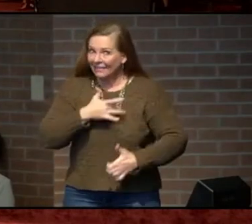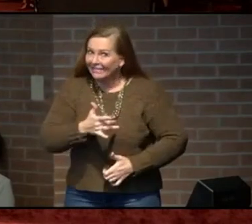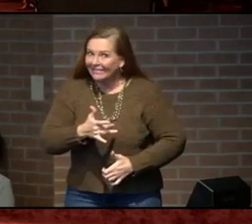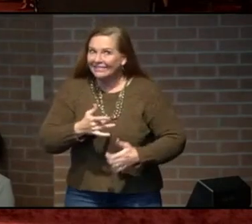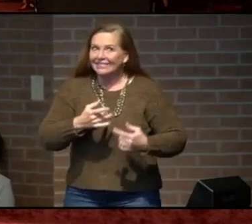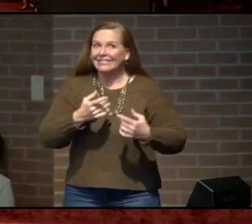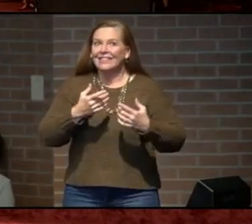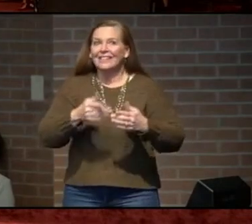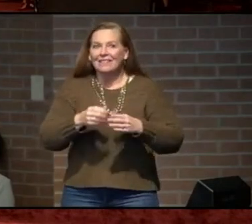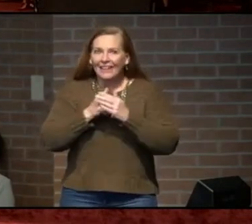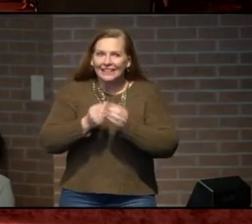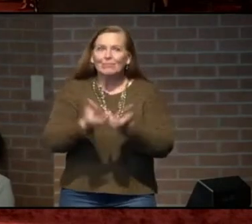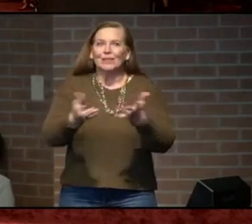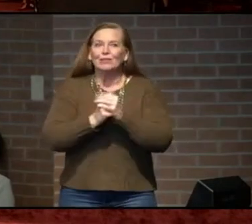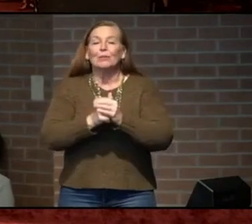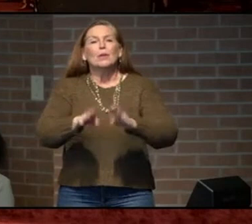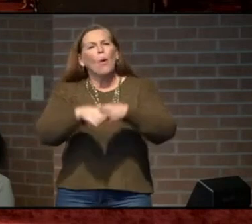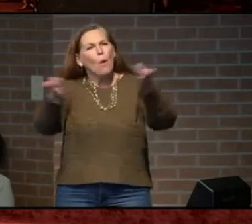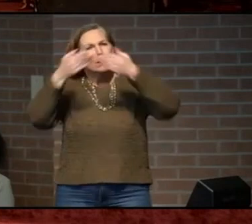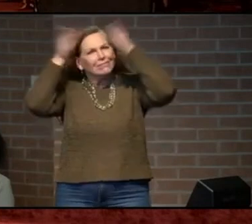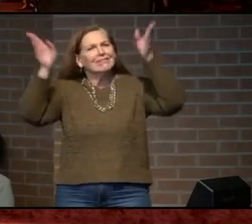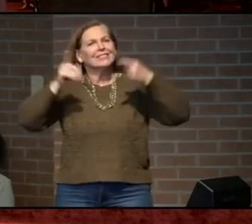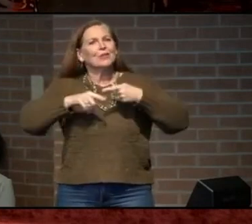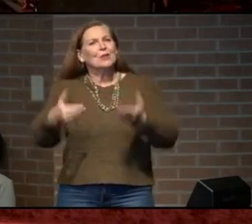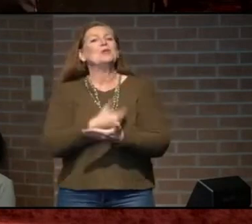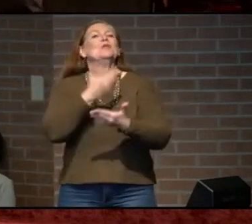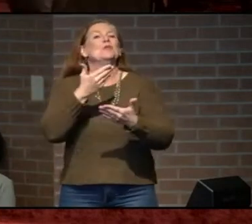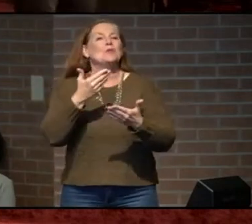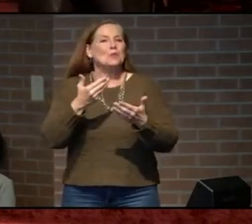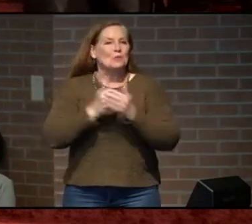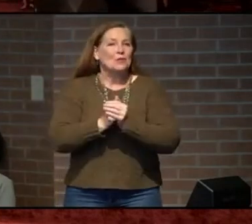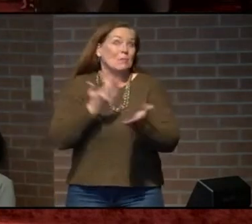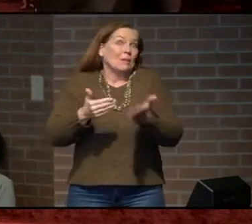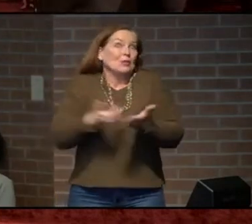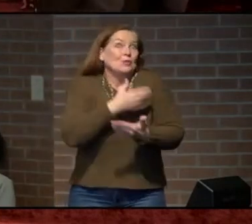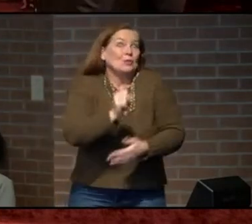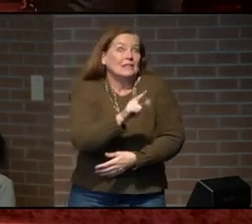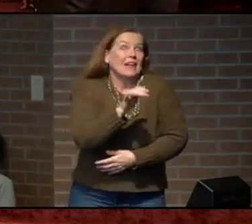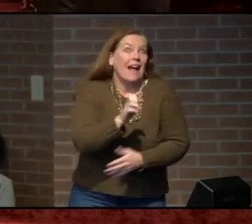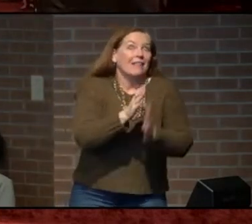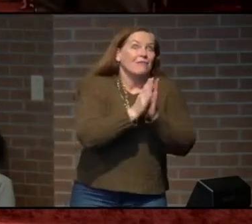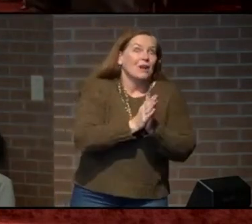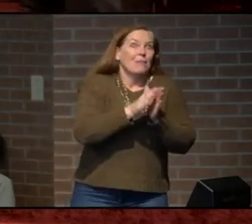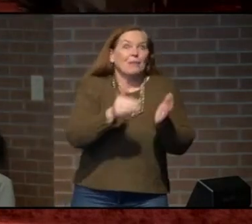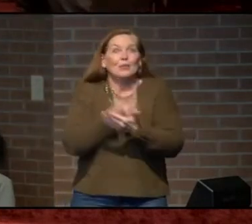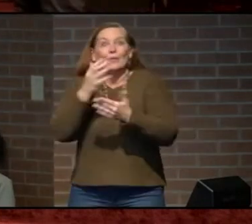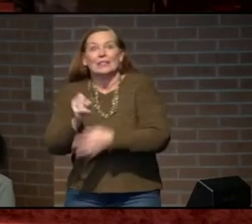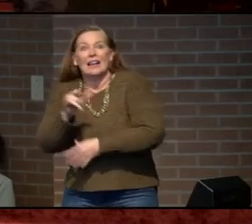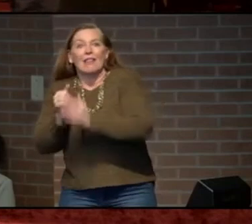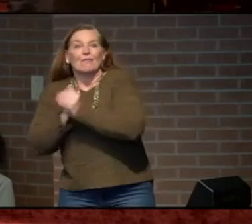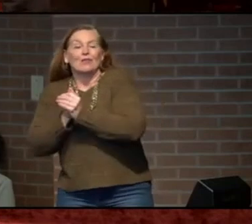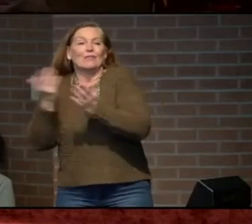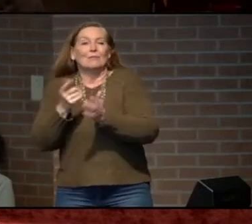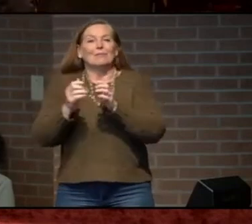open yourself to a new experience. Maybe it's a new style of music. Maybe it's a new style of prayer. Just to be present here with one another, to